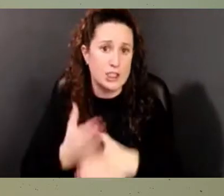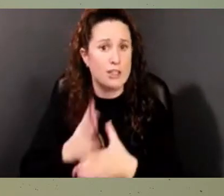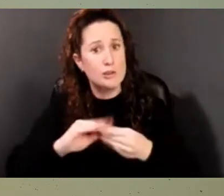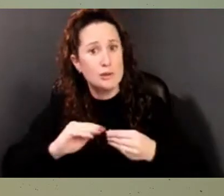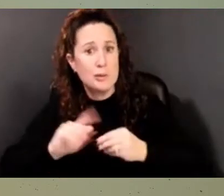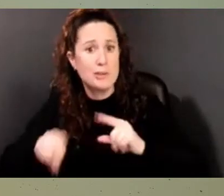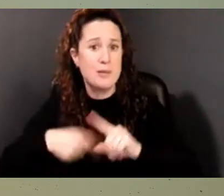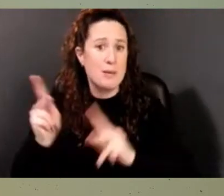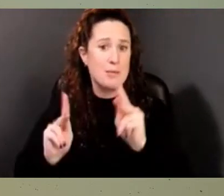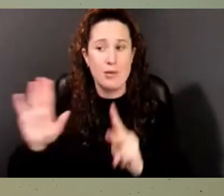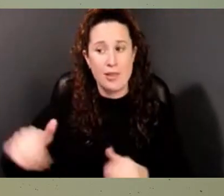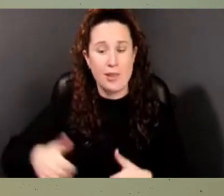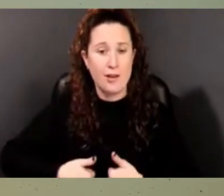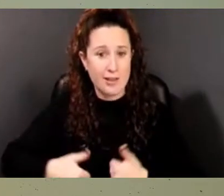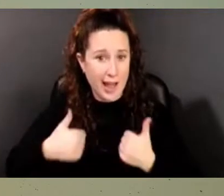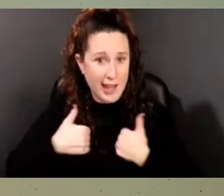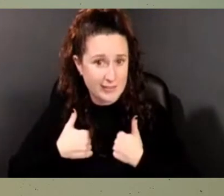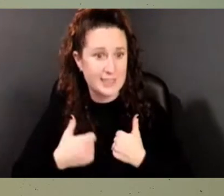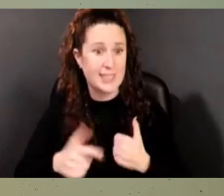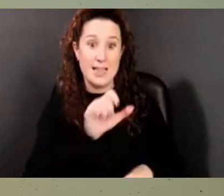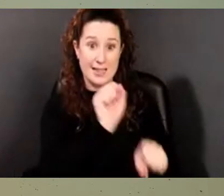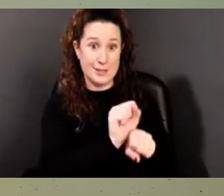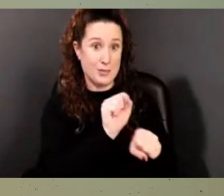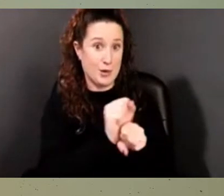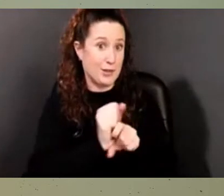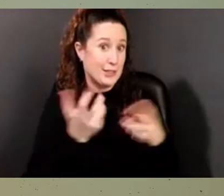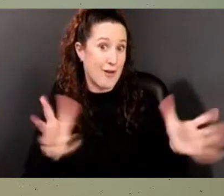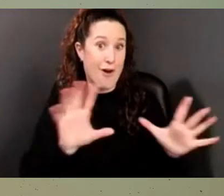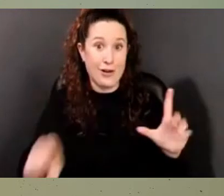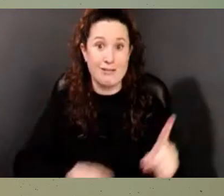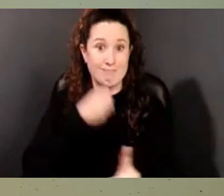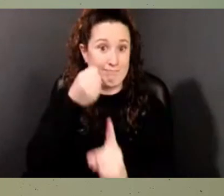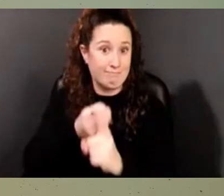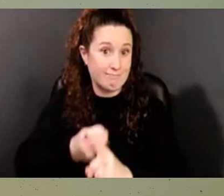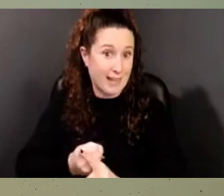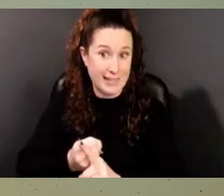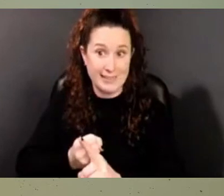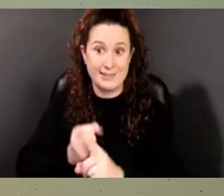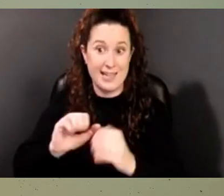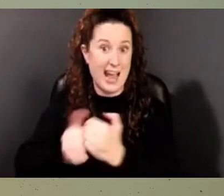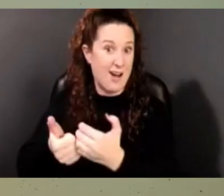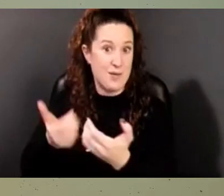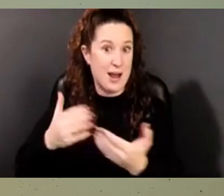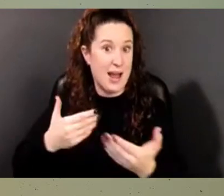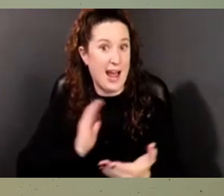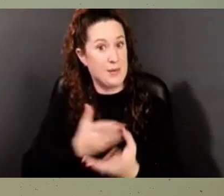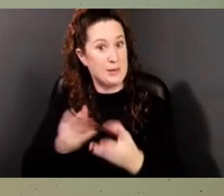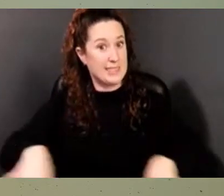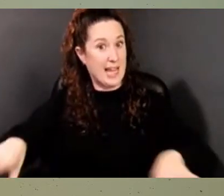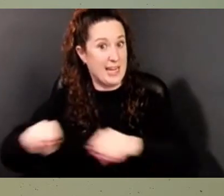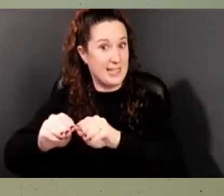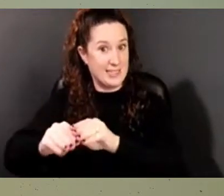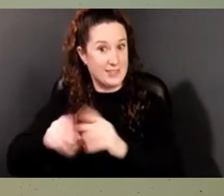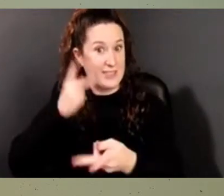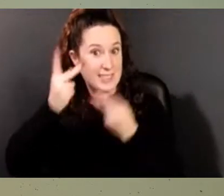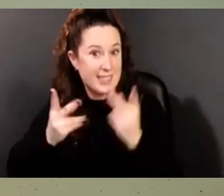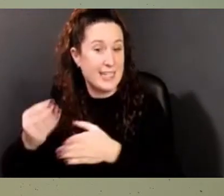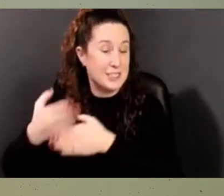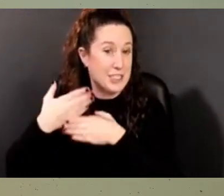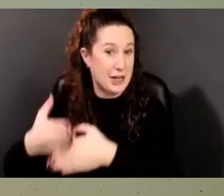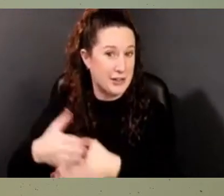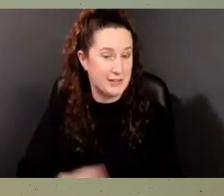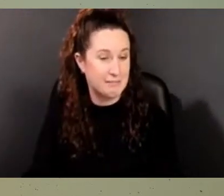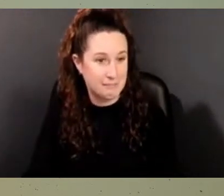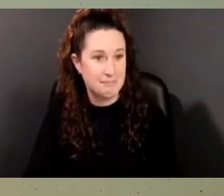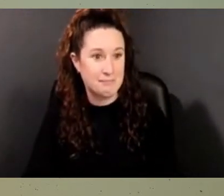lives. And this work has already made a difference in how the history of the site is shared. Next slide, please. If you would